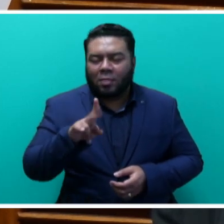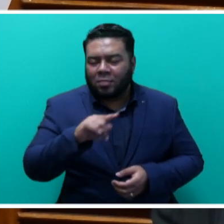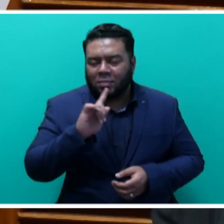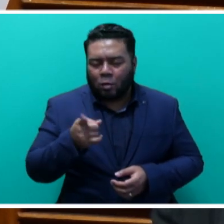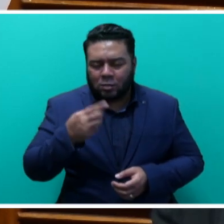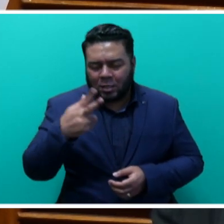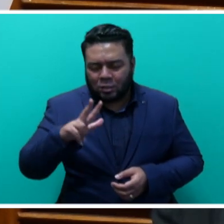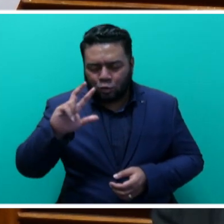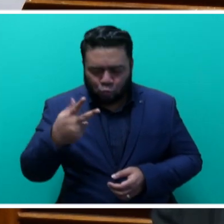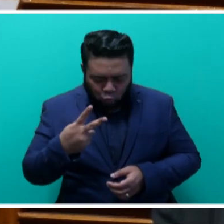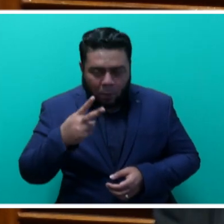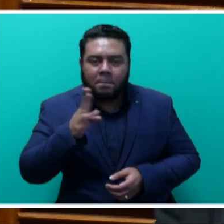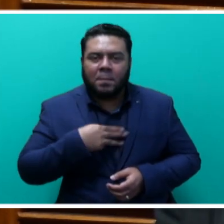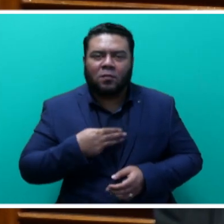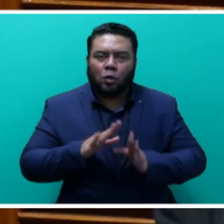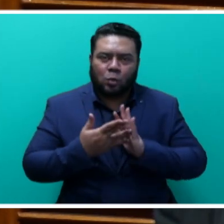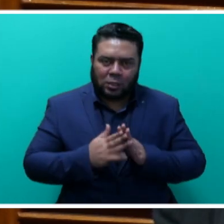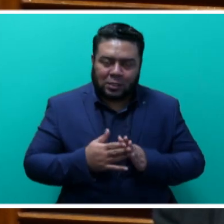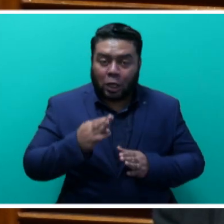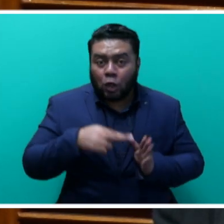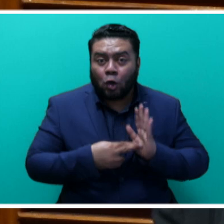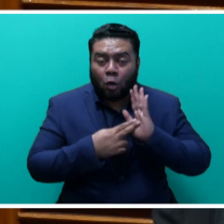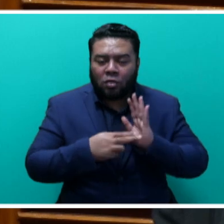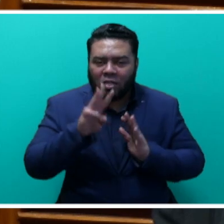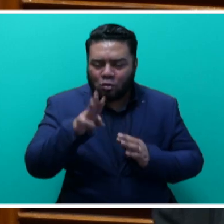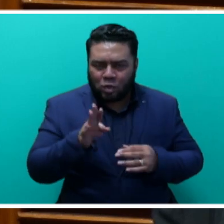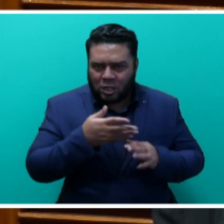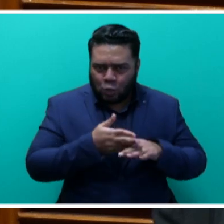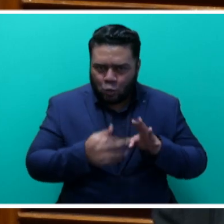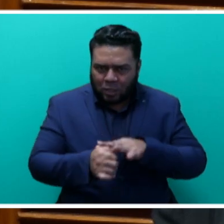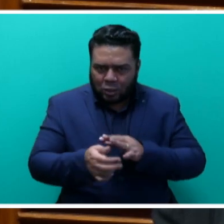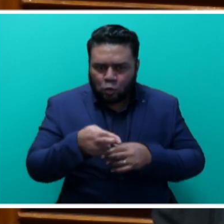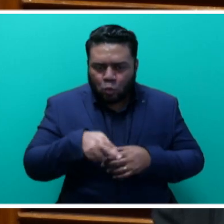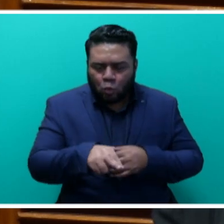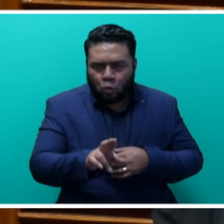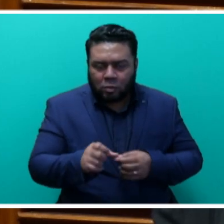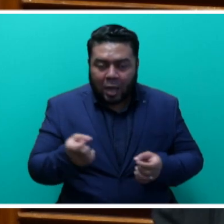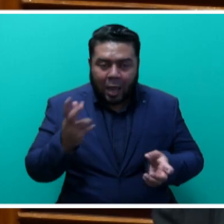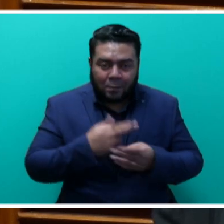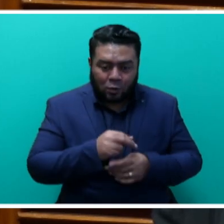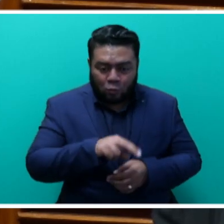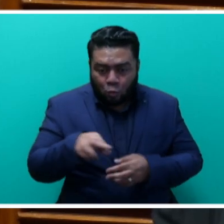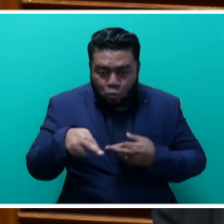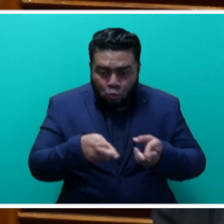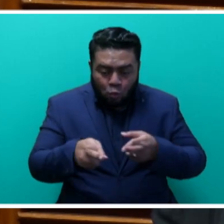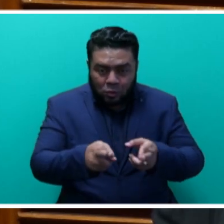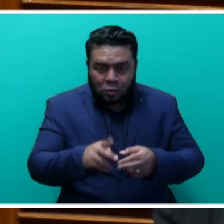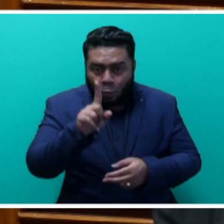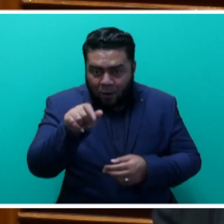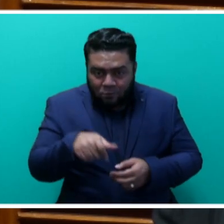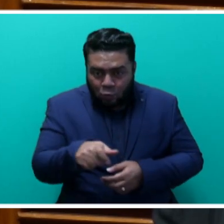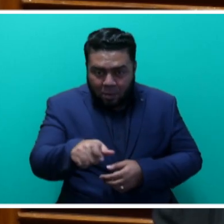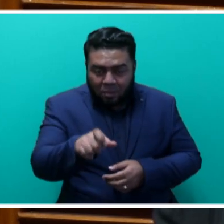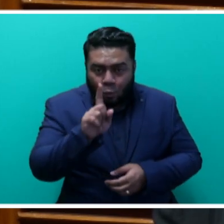1,182 members of the community. Northern Division, 3 new access roads, 6 repairs and upgrading of existing roads, 1 footpath